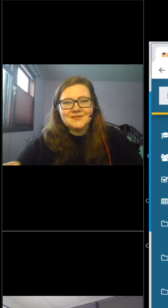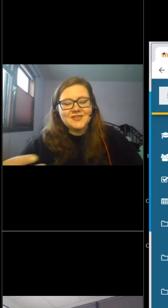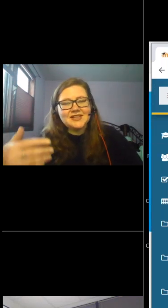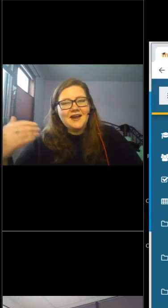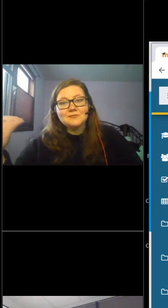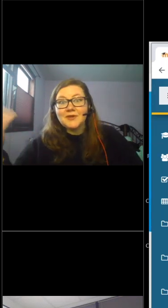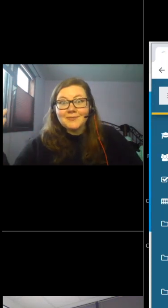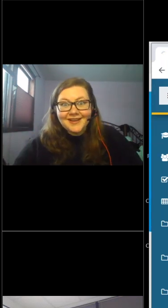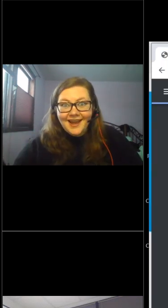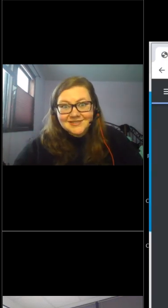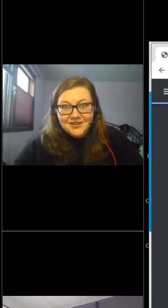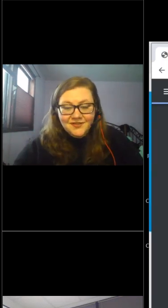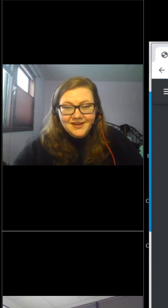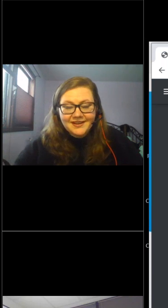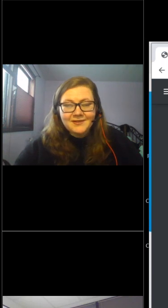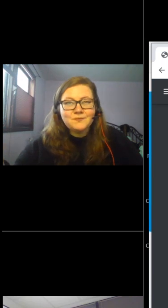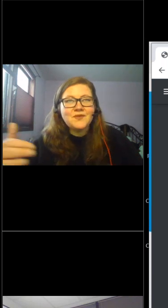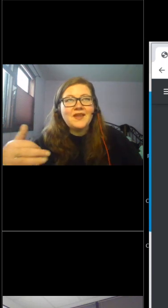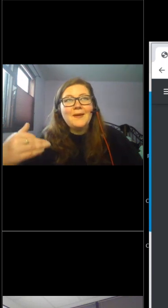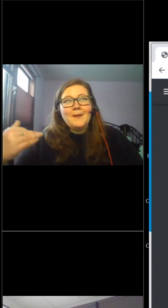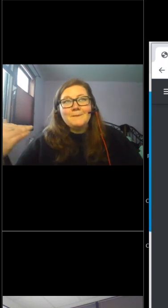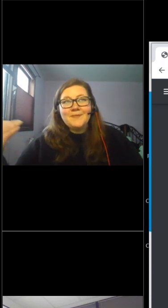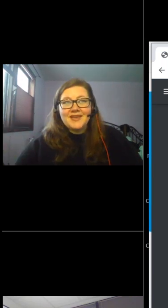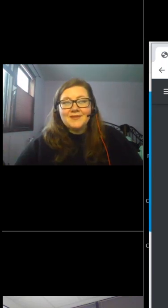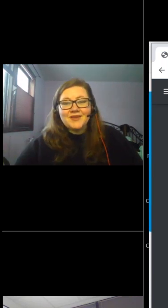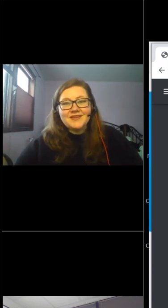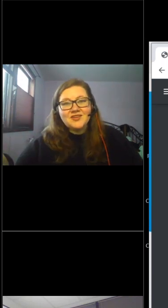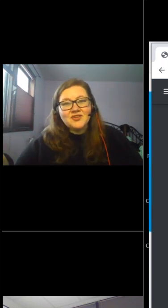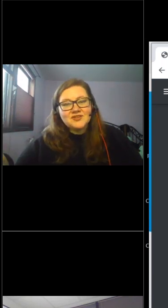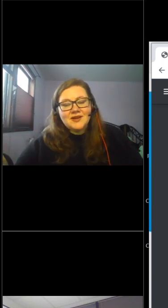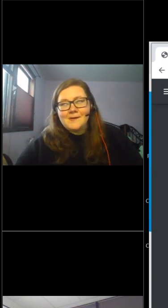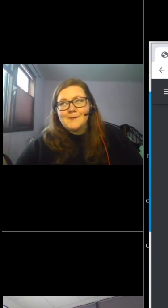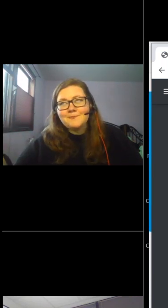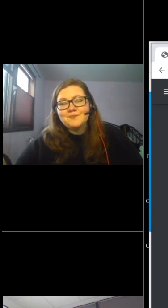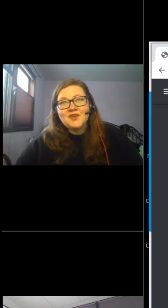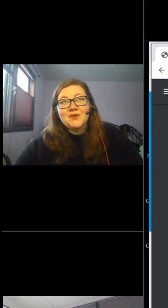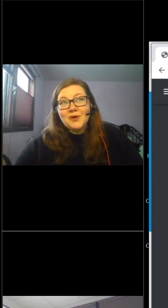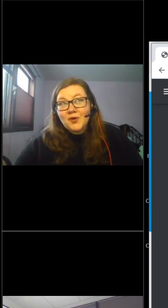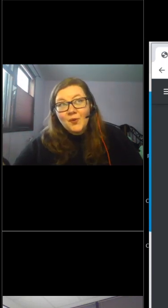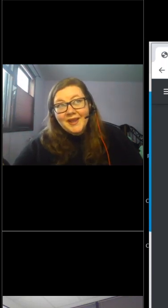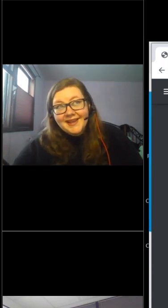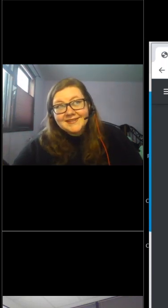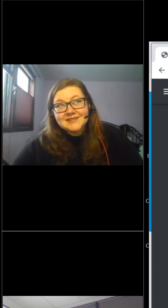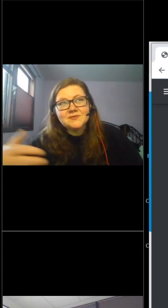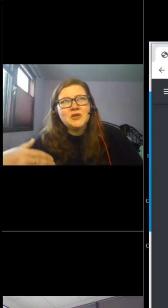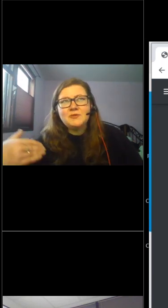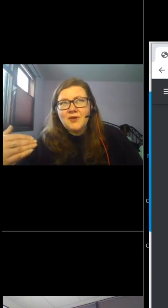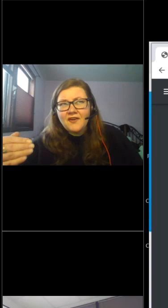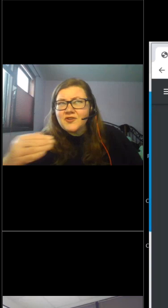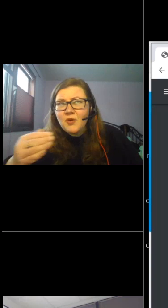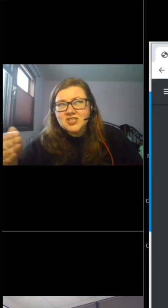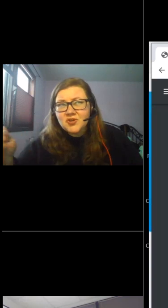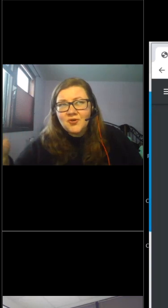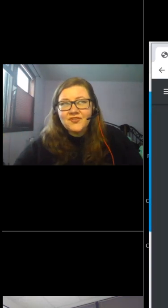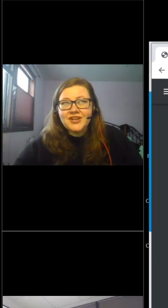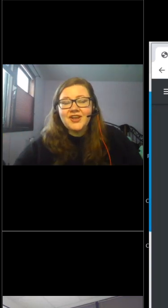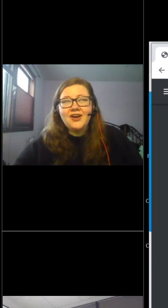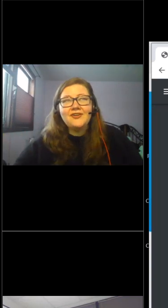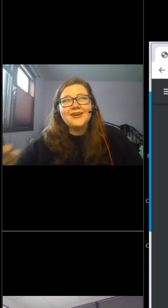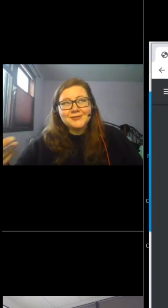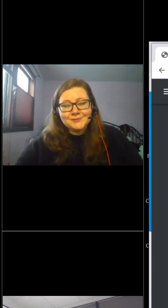requirements of the class, maybe an activity, maybe a quiz, maybe you have to watch a